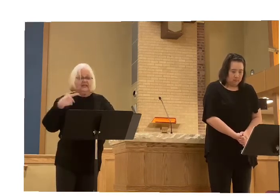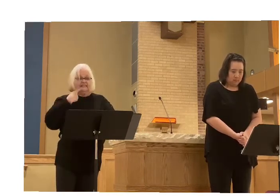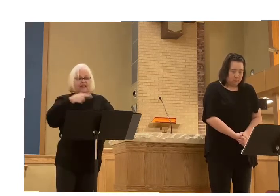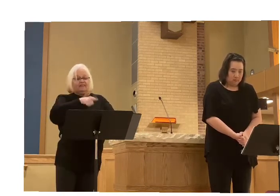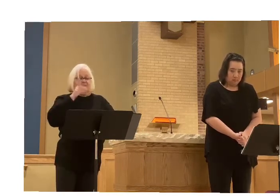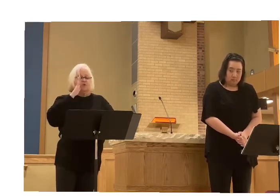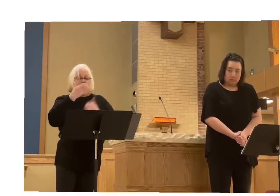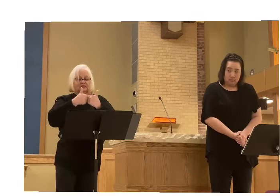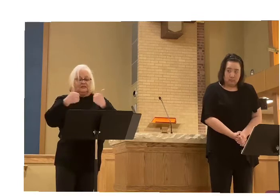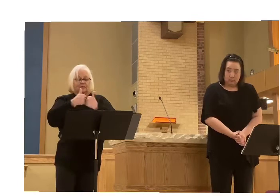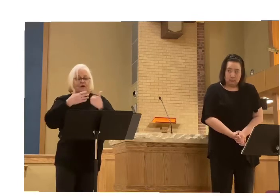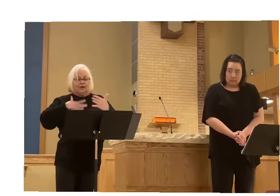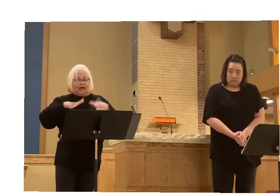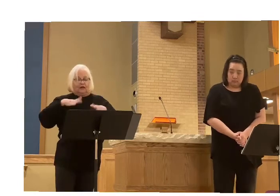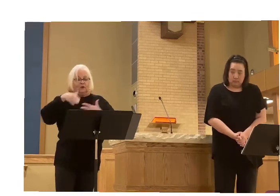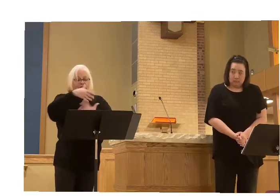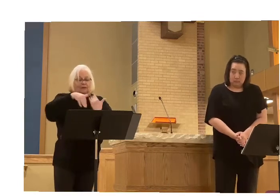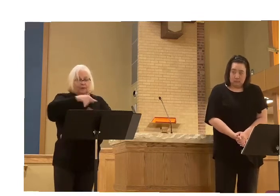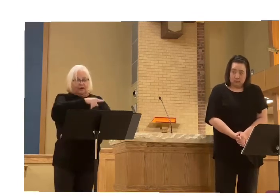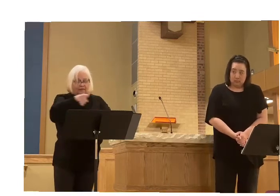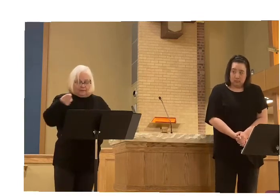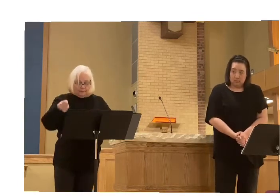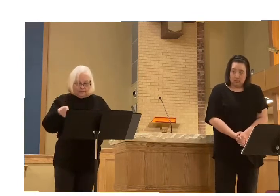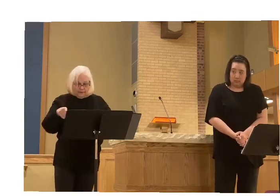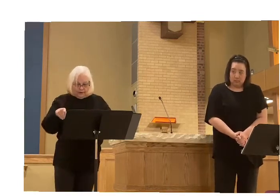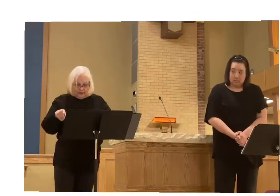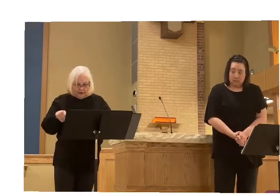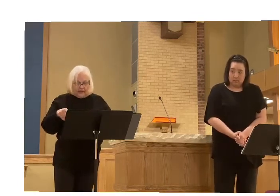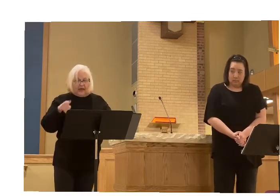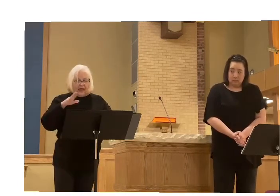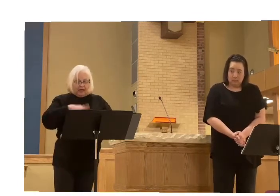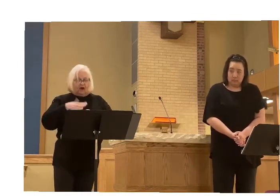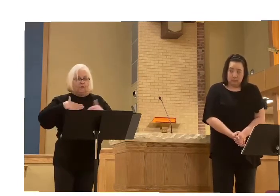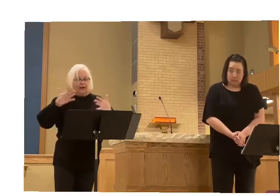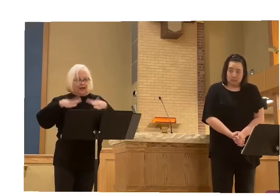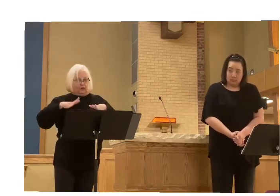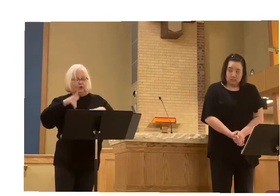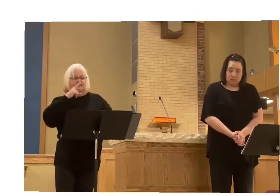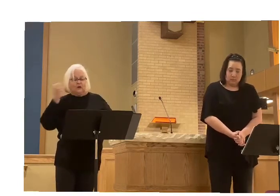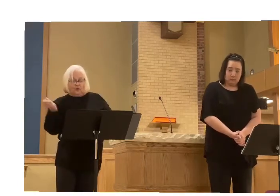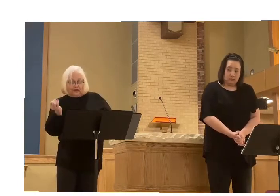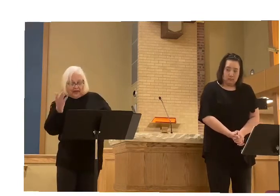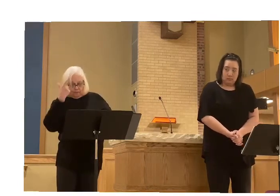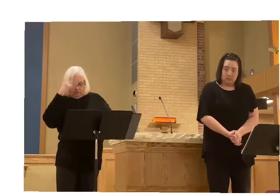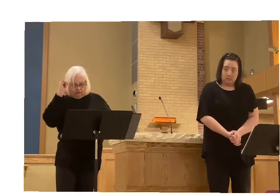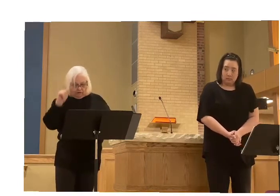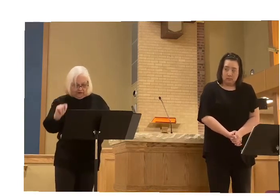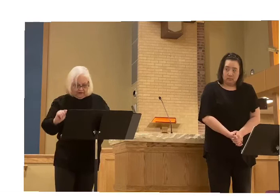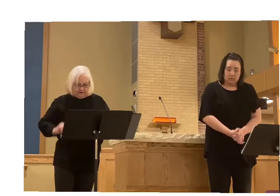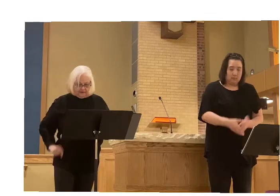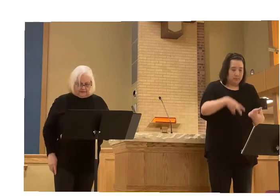them, and upon them, upon my garments, they cast lots.